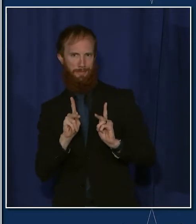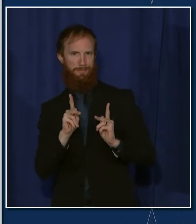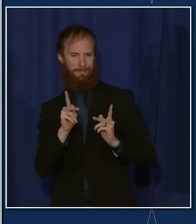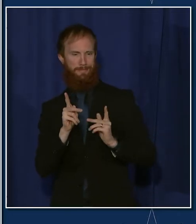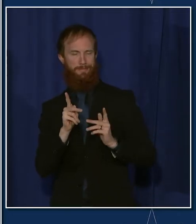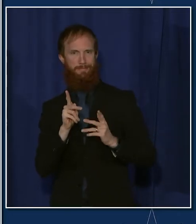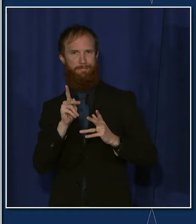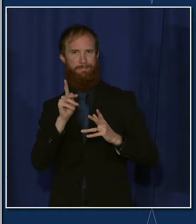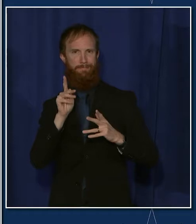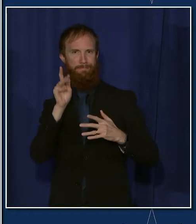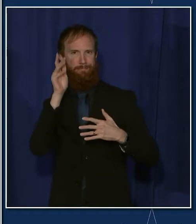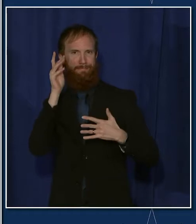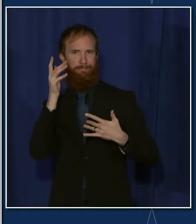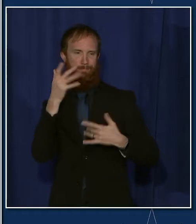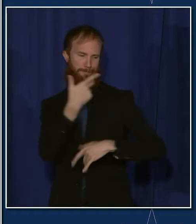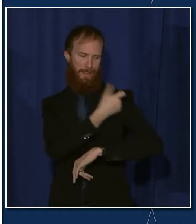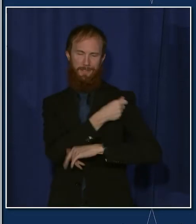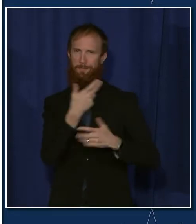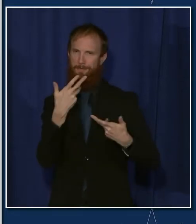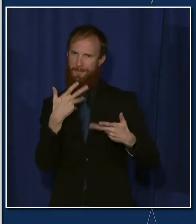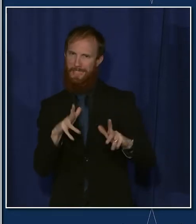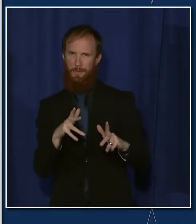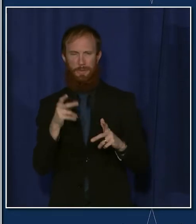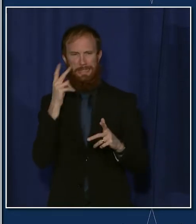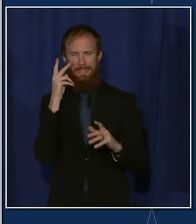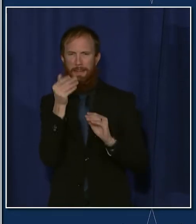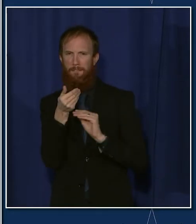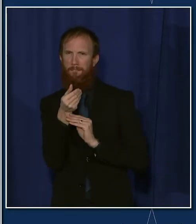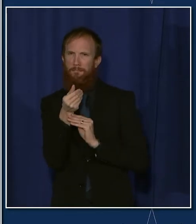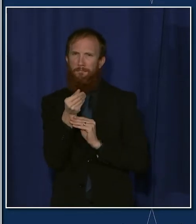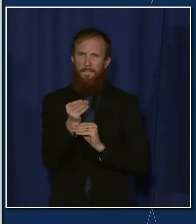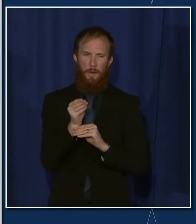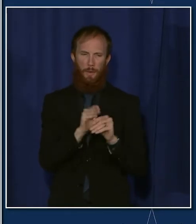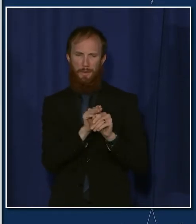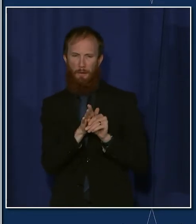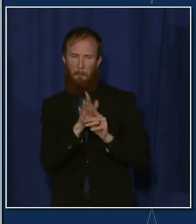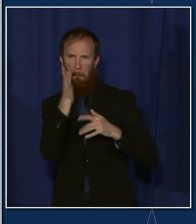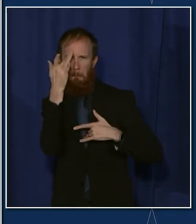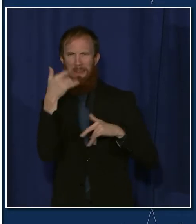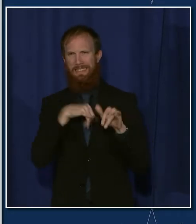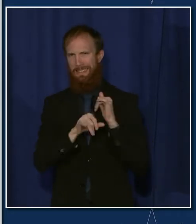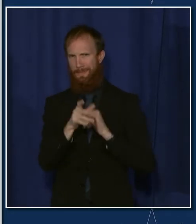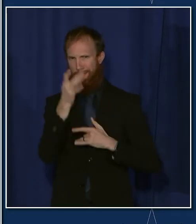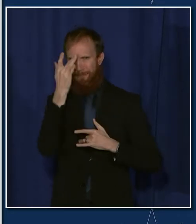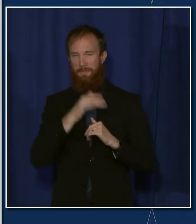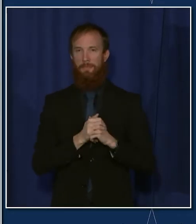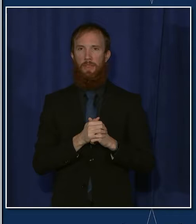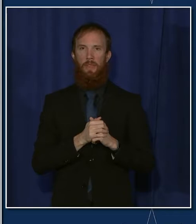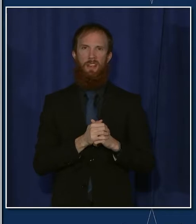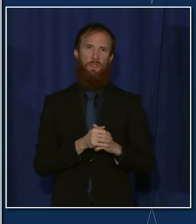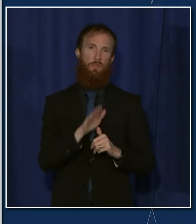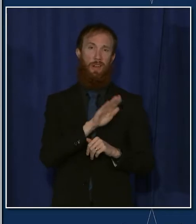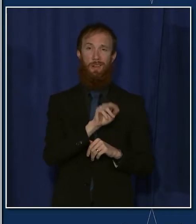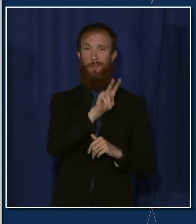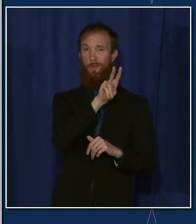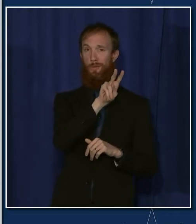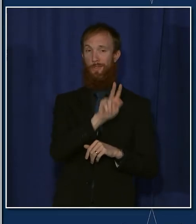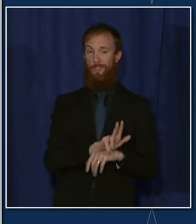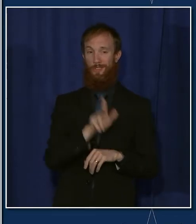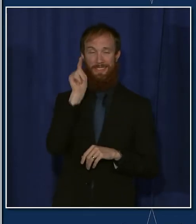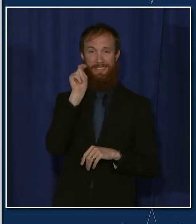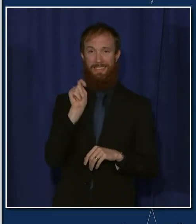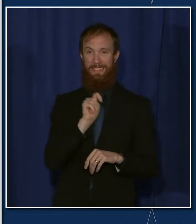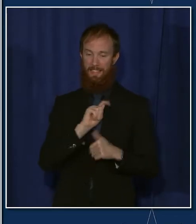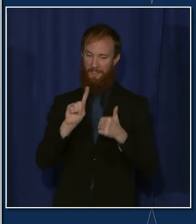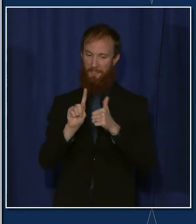issues in vaccinated teenagers, but really putting a lot of emphasis there. 2/3 of Chicago teenagers have had their first